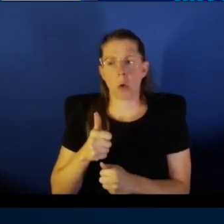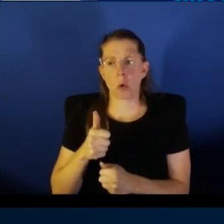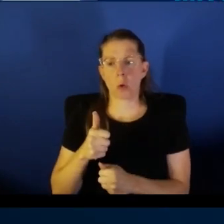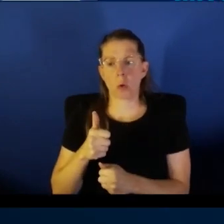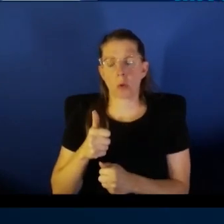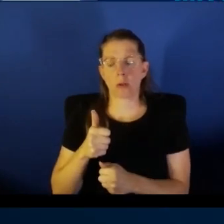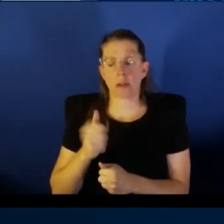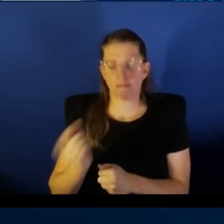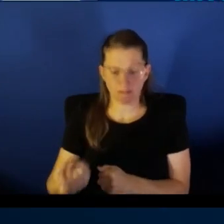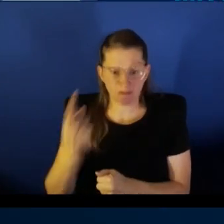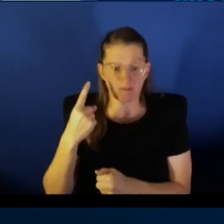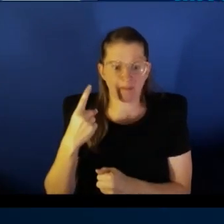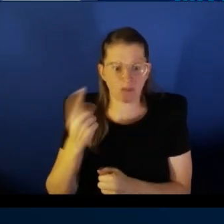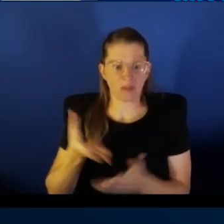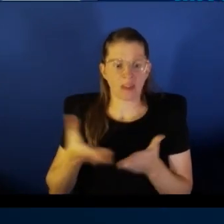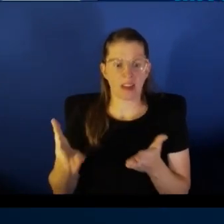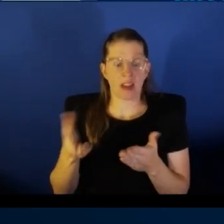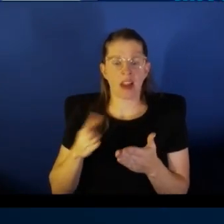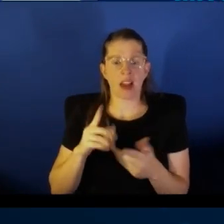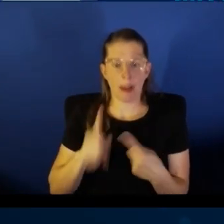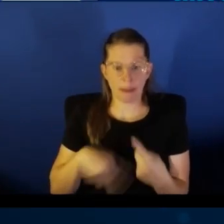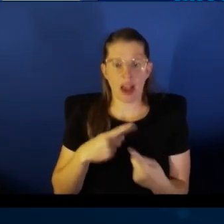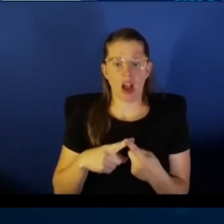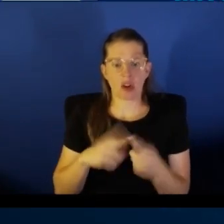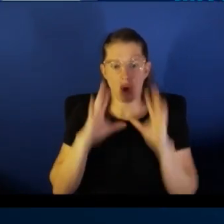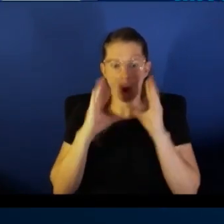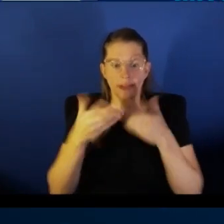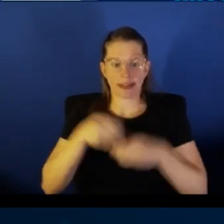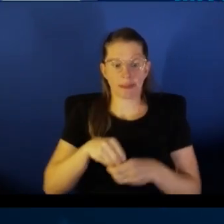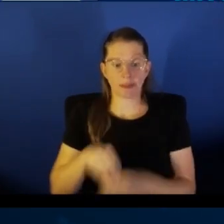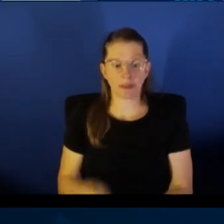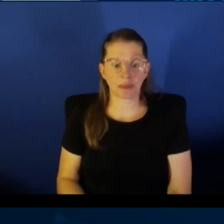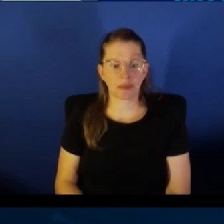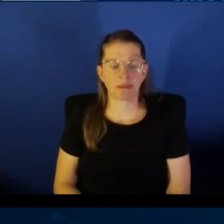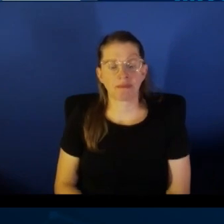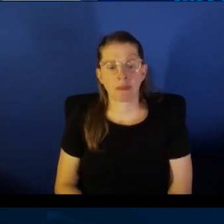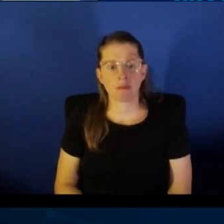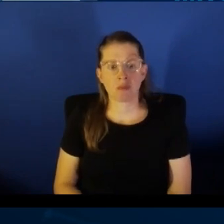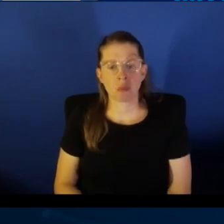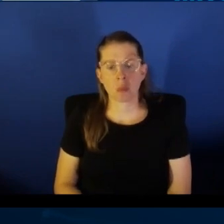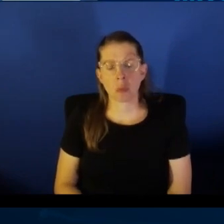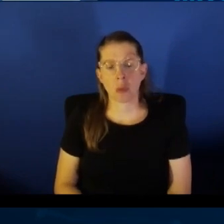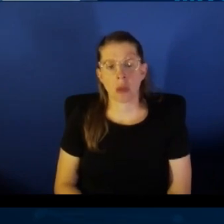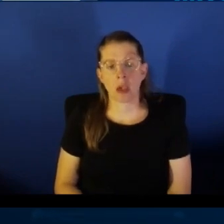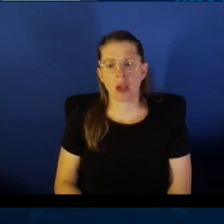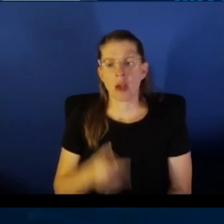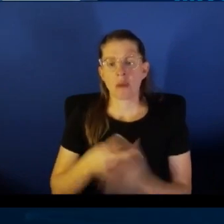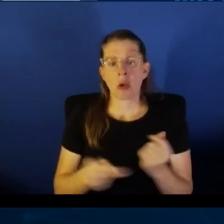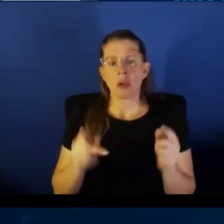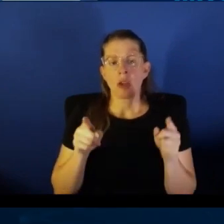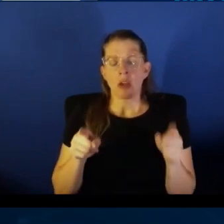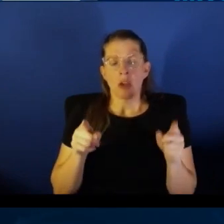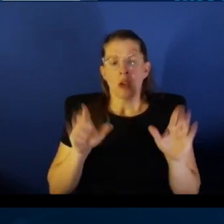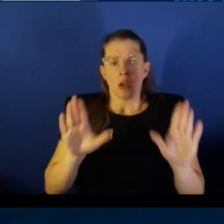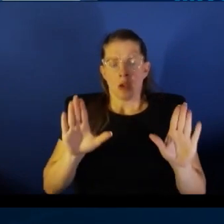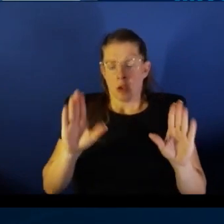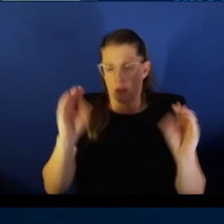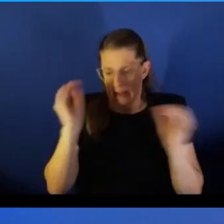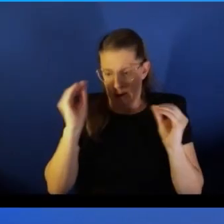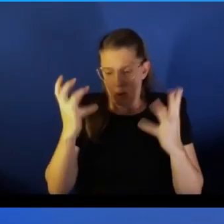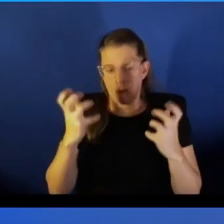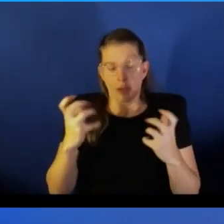understood things about autism? I want to get both of your opinion. Dr. Jamison, I'll just start with you. Okay, well, I would